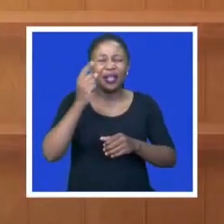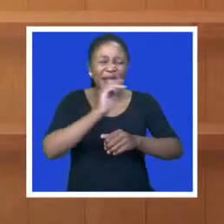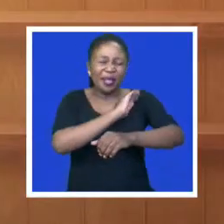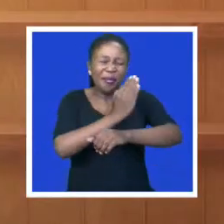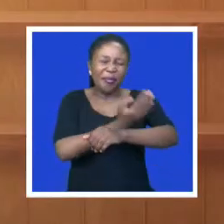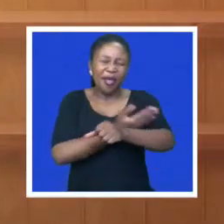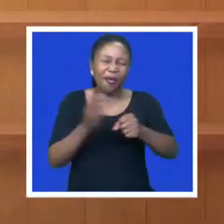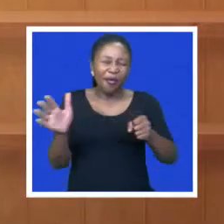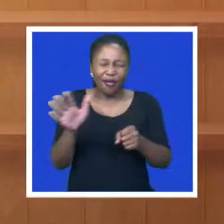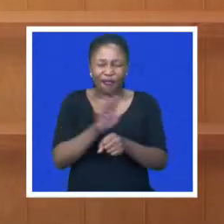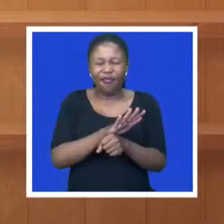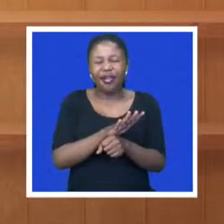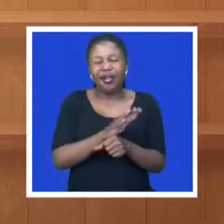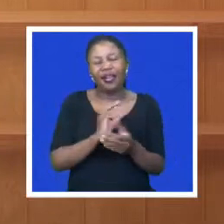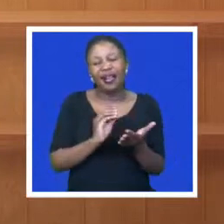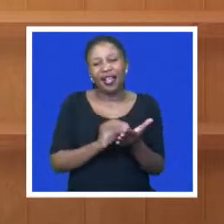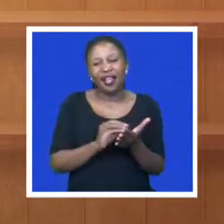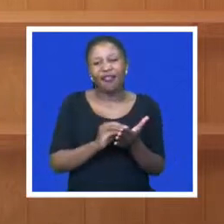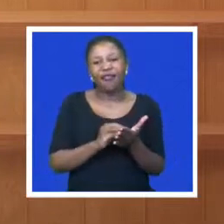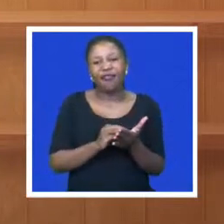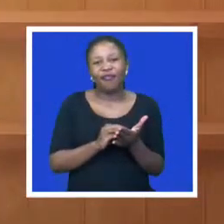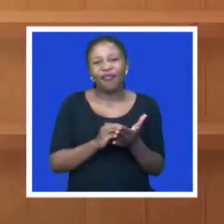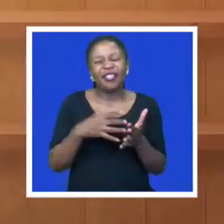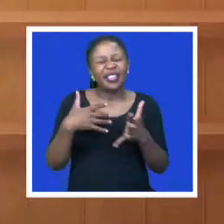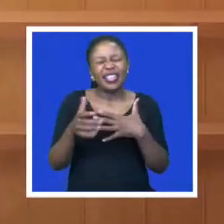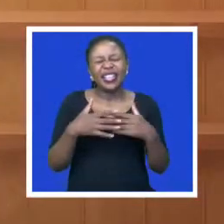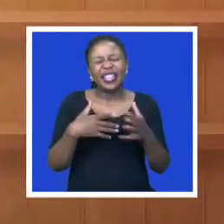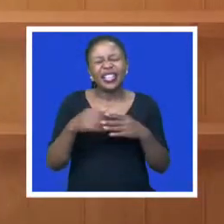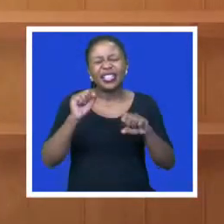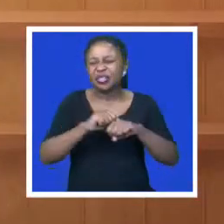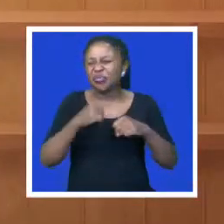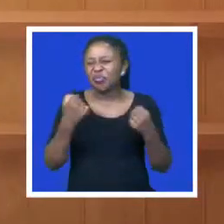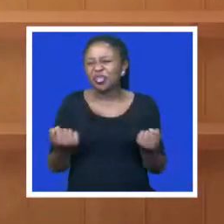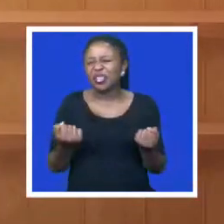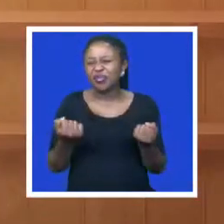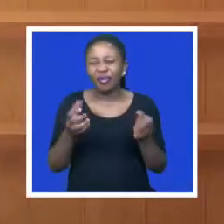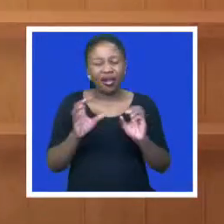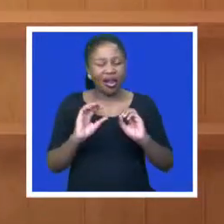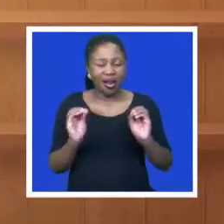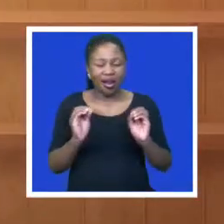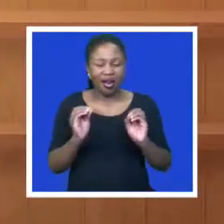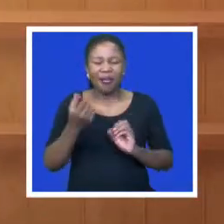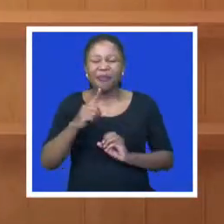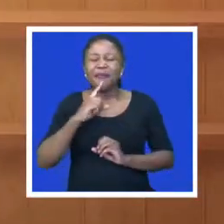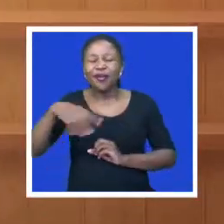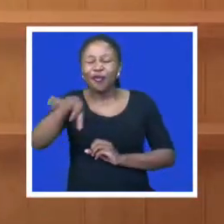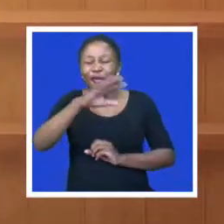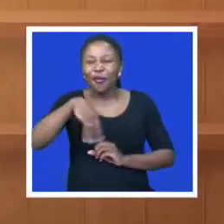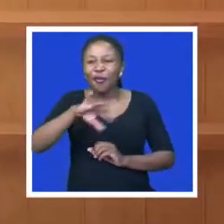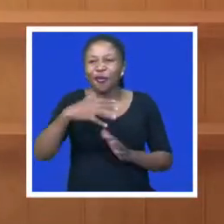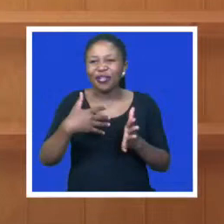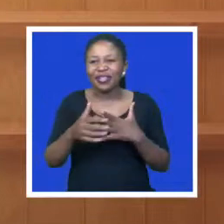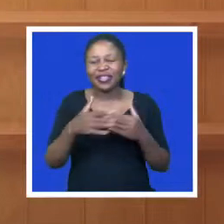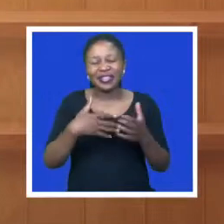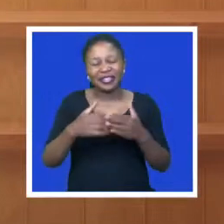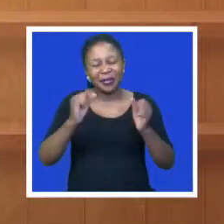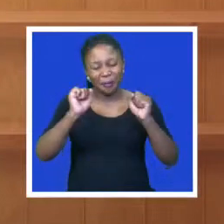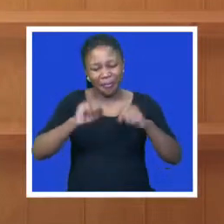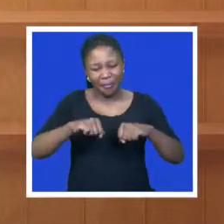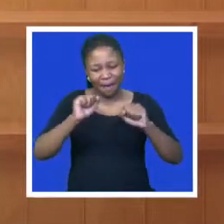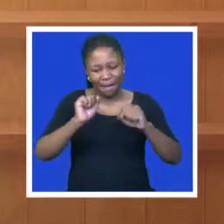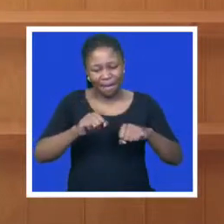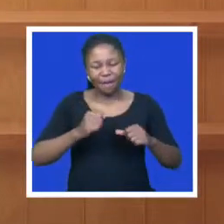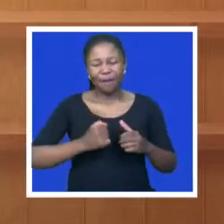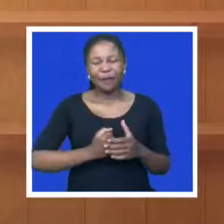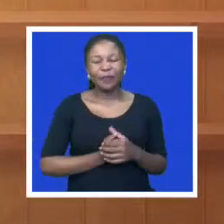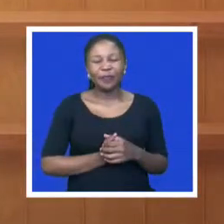With God, nothing is impossible. Moving forward, dear Lena, let us look at the characteristics of Luke's